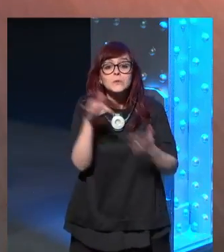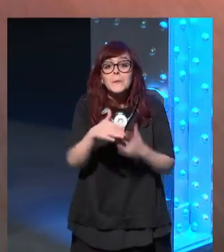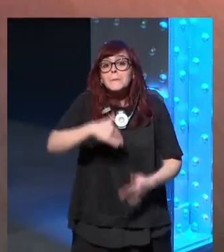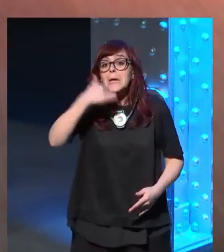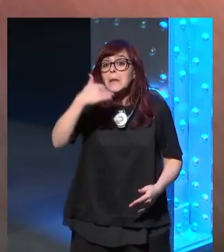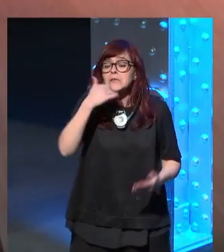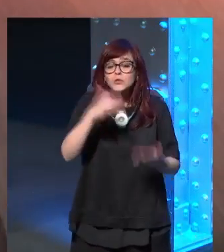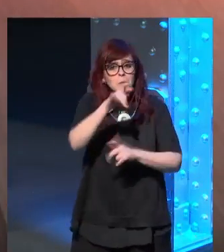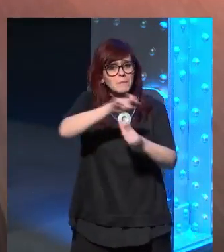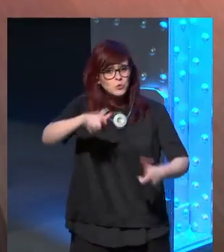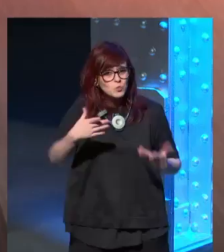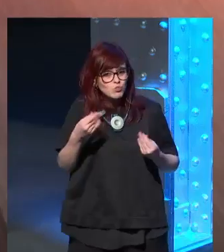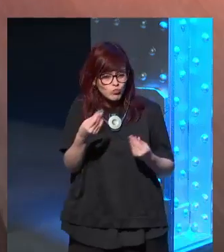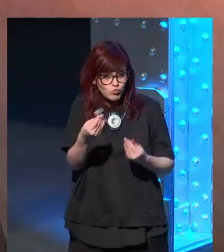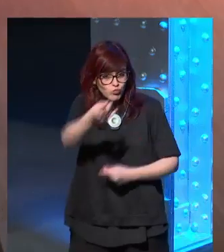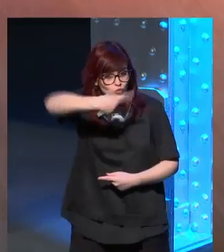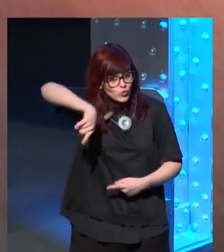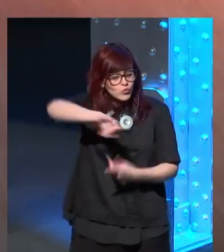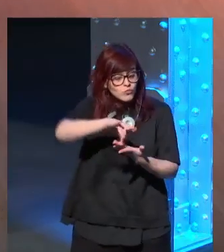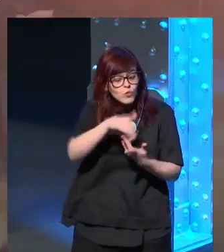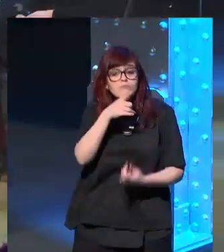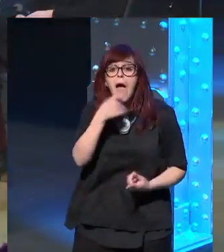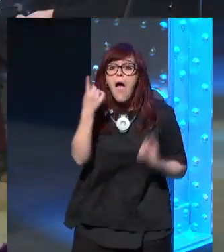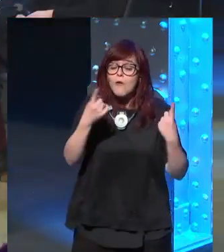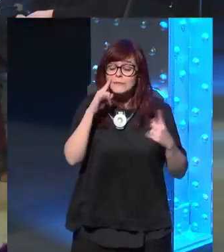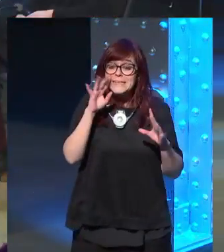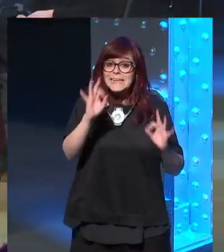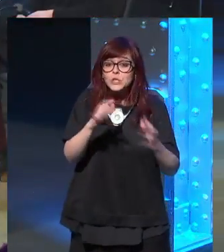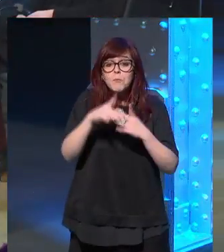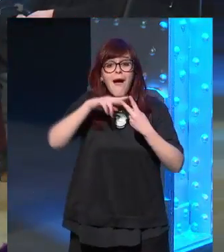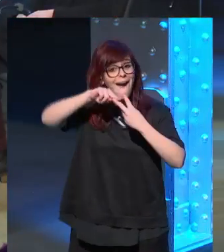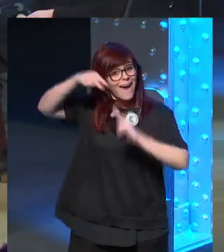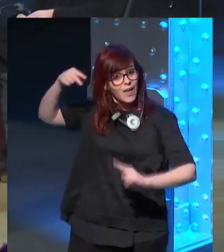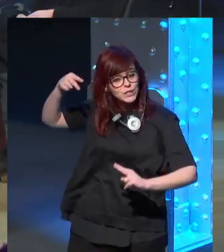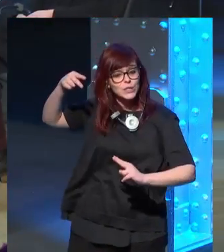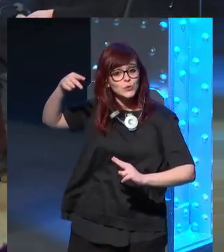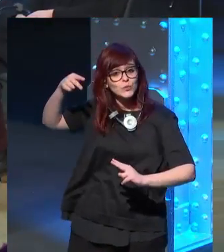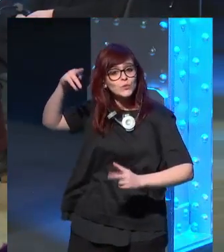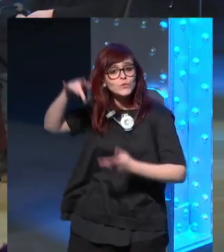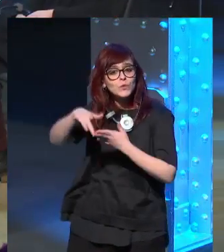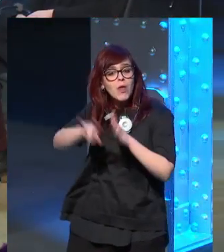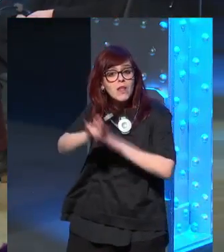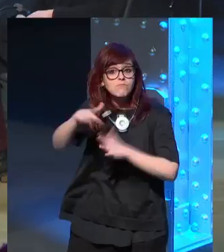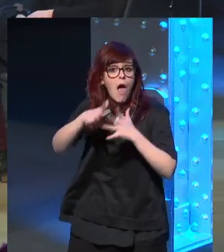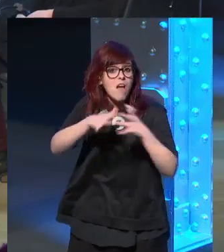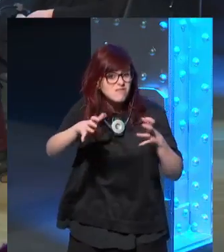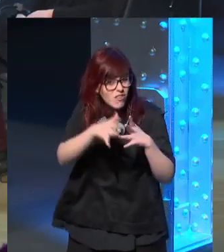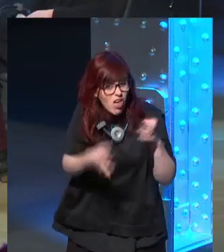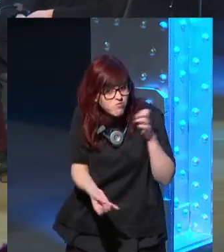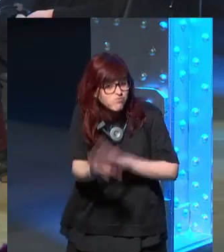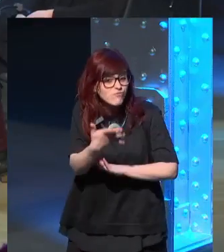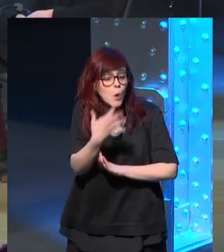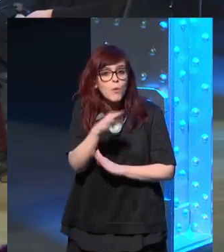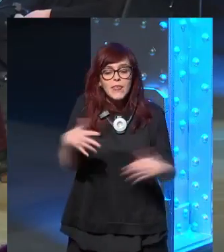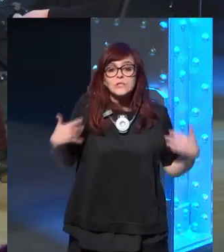have a genetic risk also for getting anxious or being